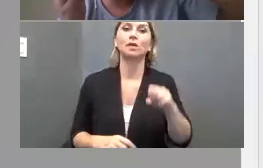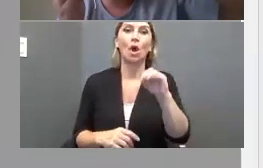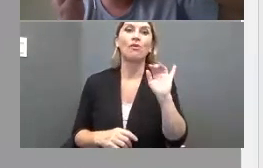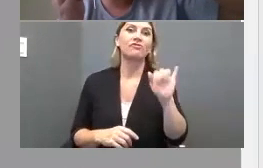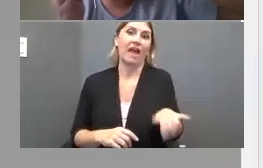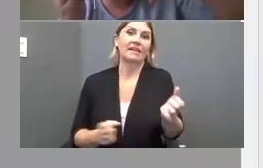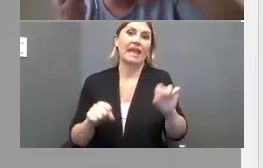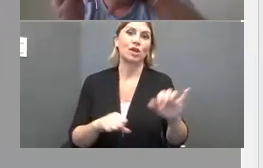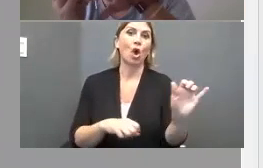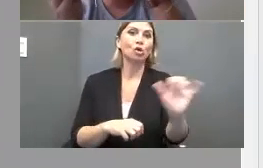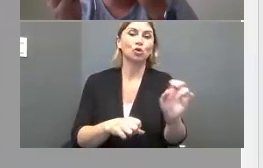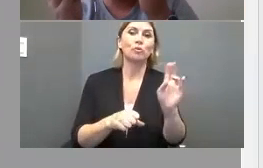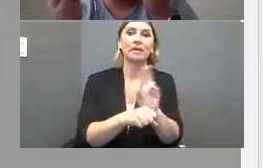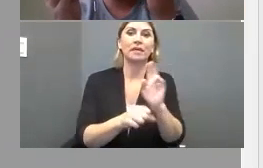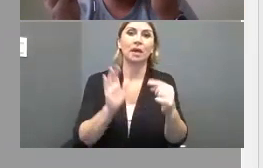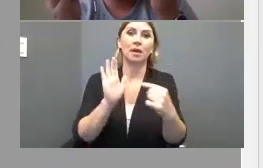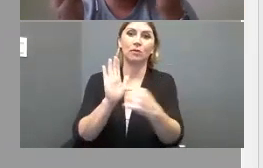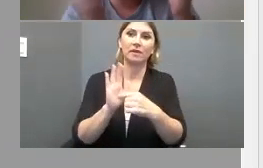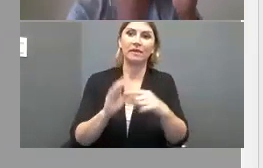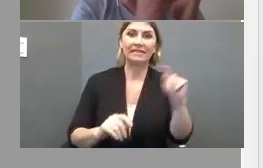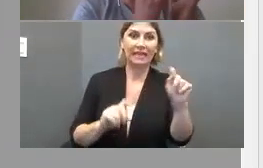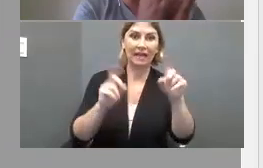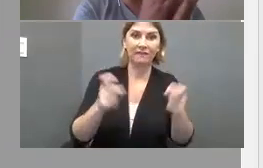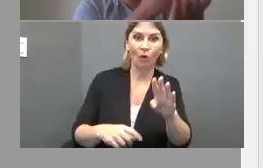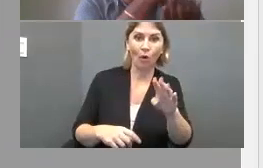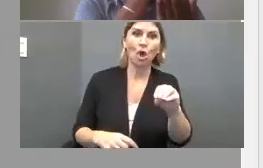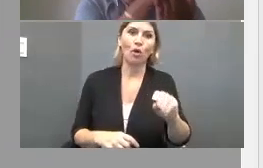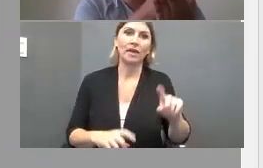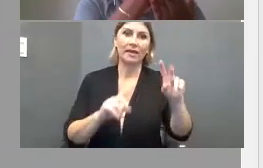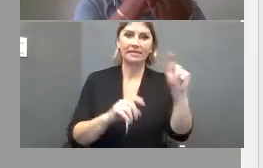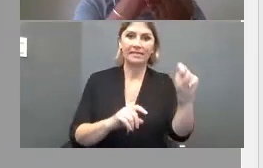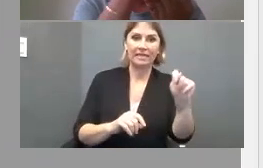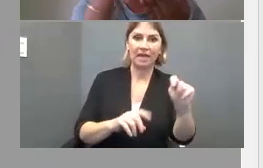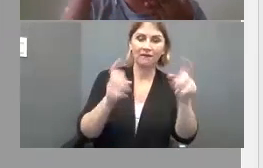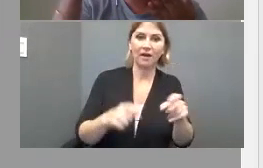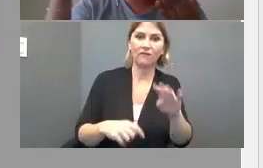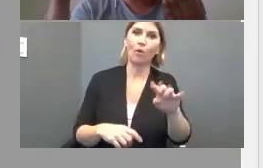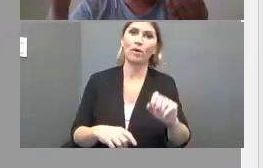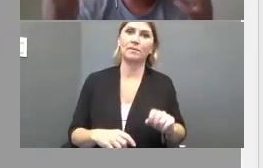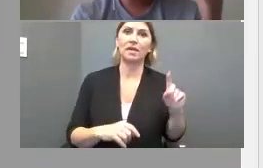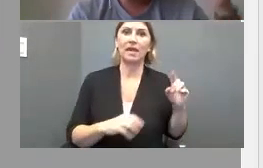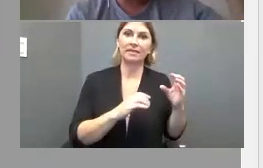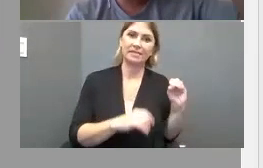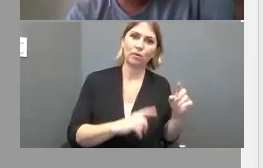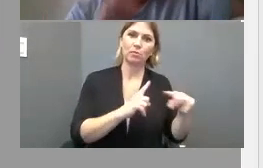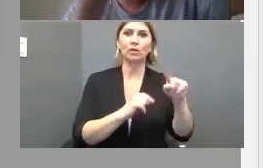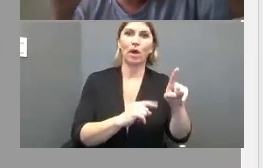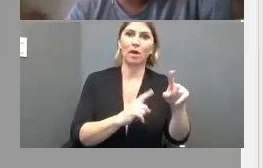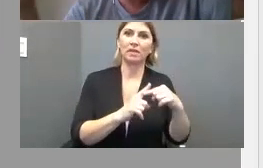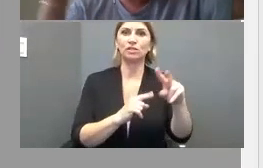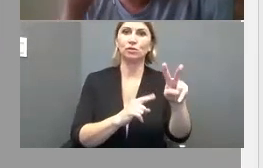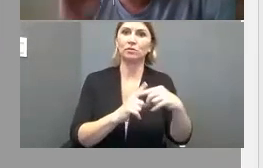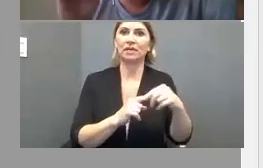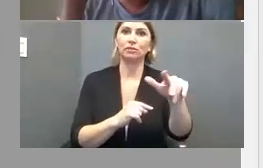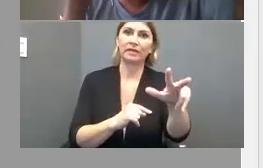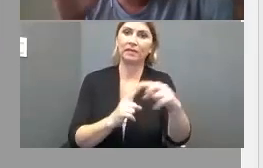can also be represented as T of 4, right? Because T of 4 is going to be 0 plus 1 plus 2 plus 3 plus 4. And then we